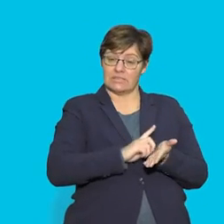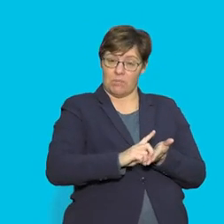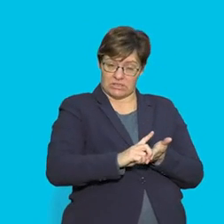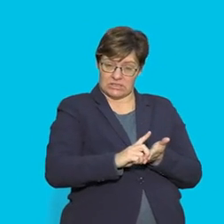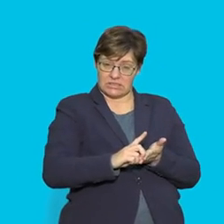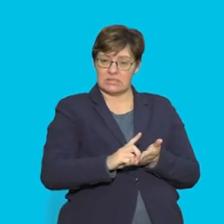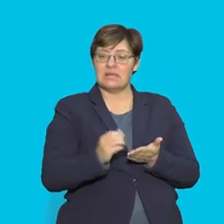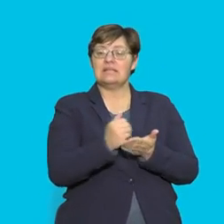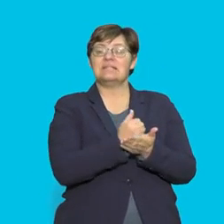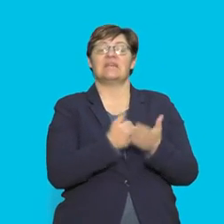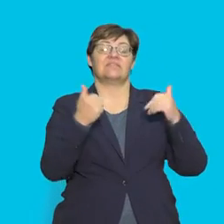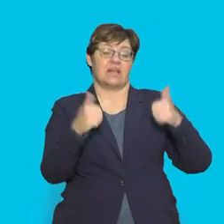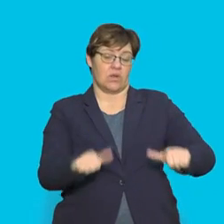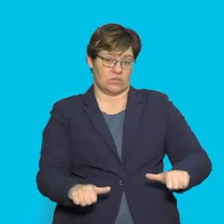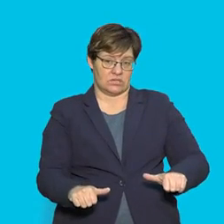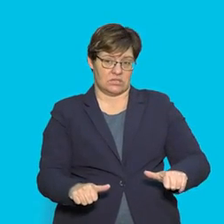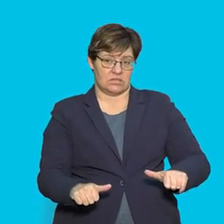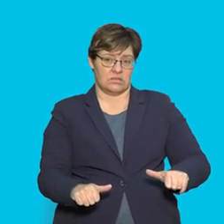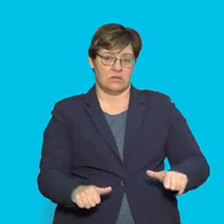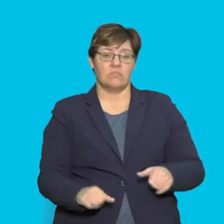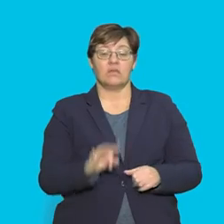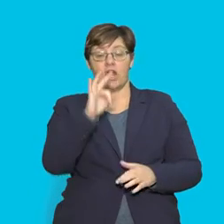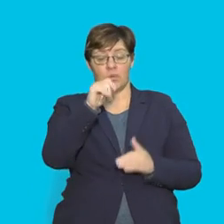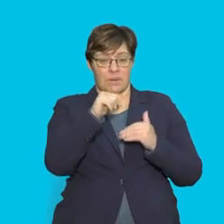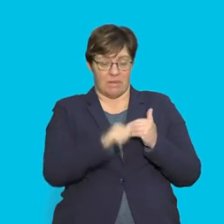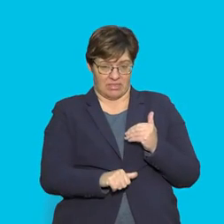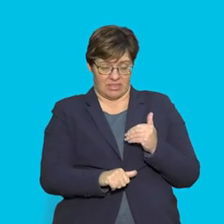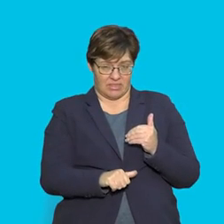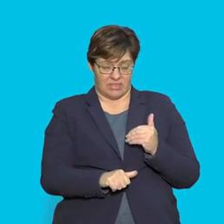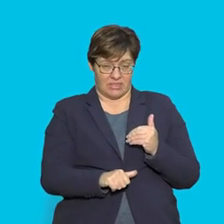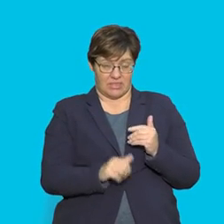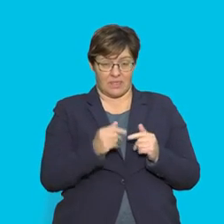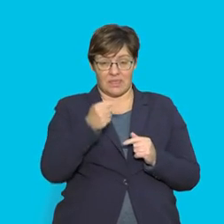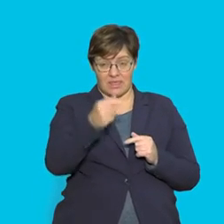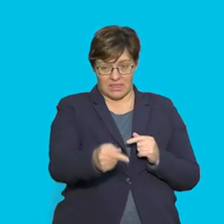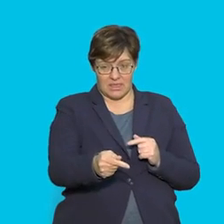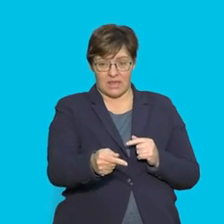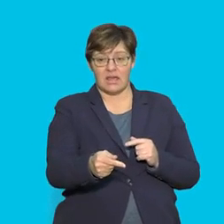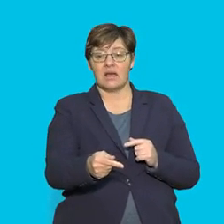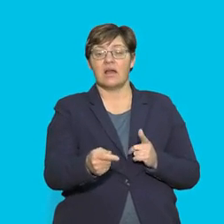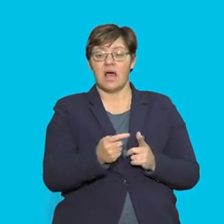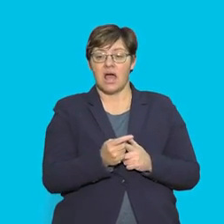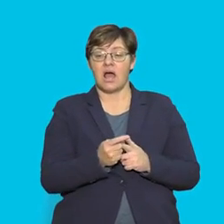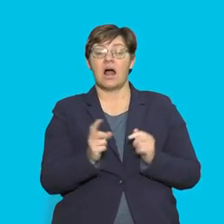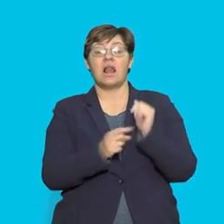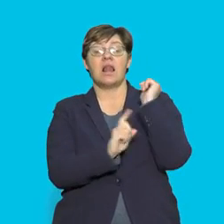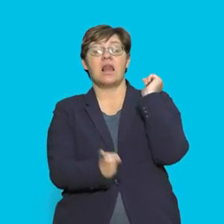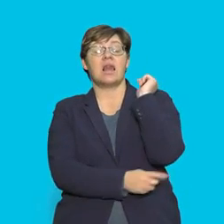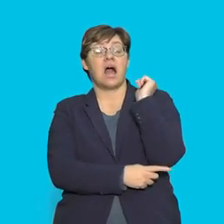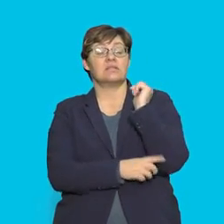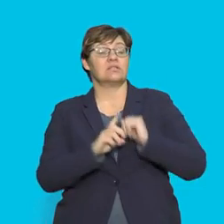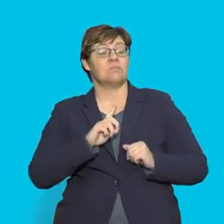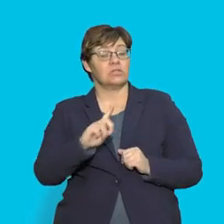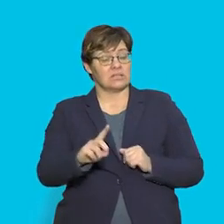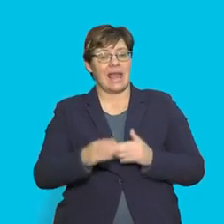He will make the first deposit into a savings account in 3 months' time, and he